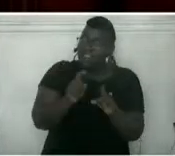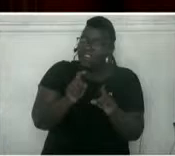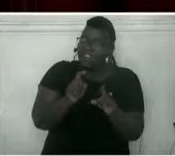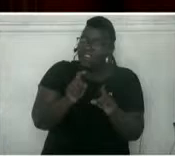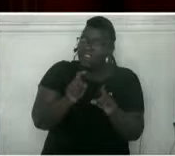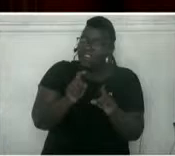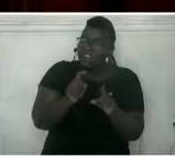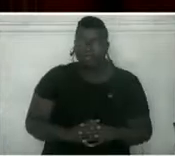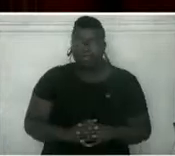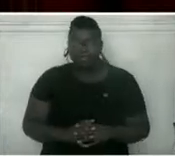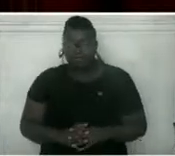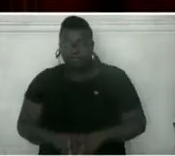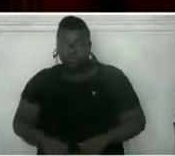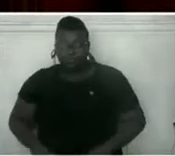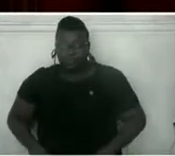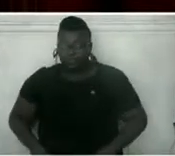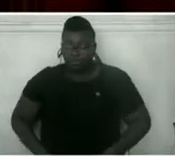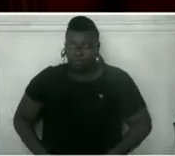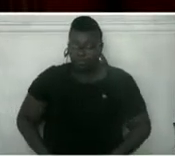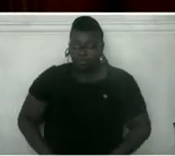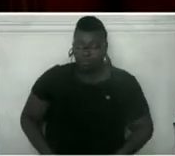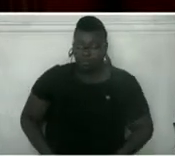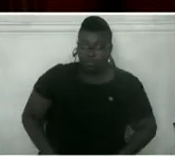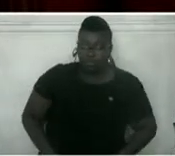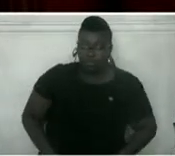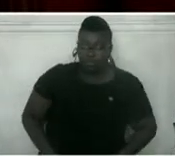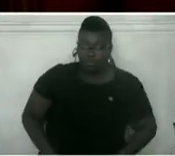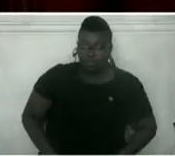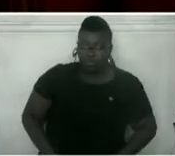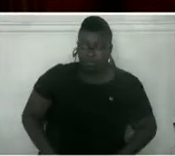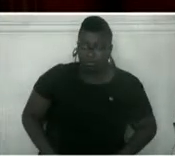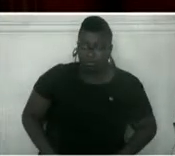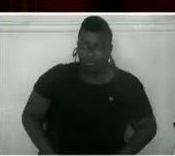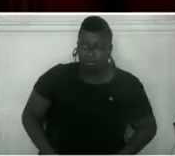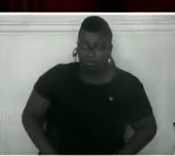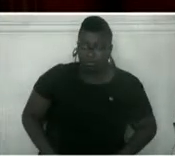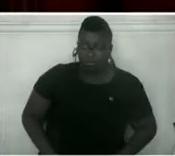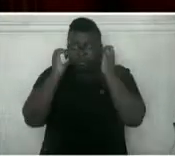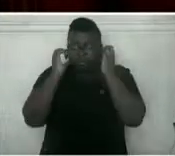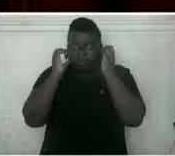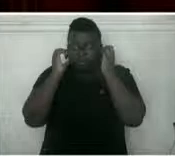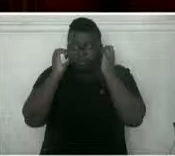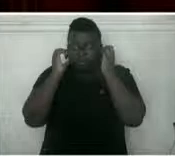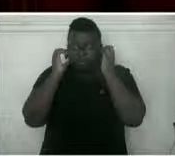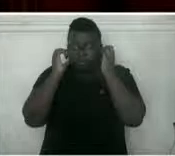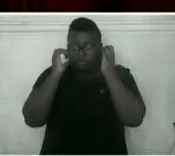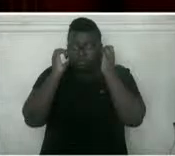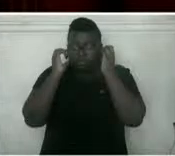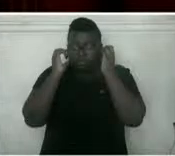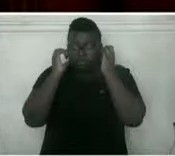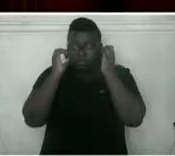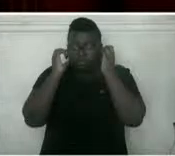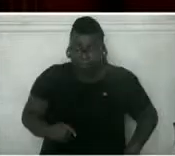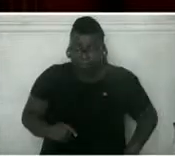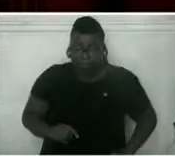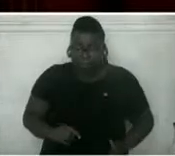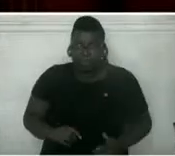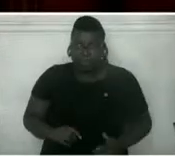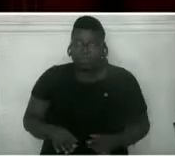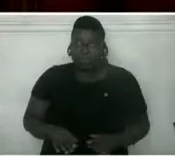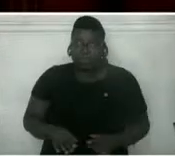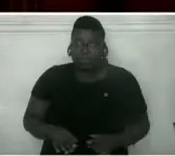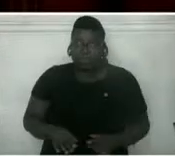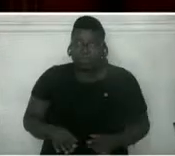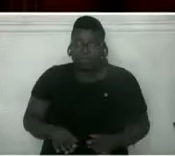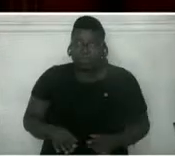of united, prosperous, and non-sexist, non-racial, and equal society. This